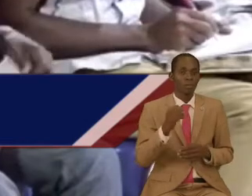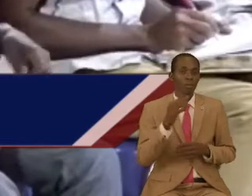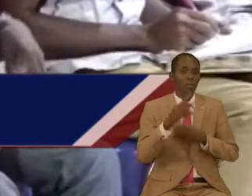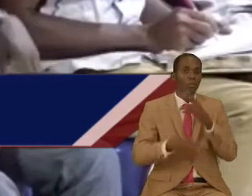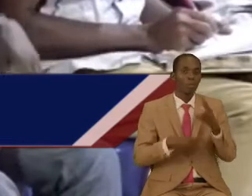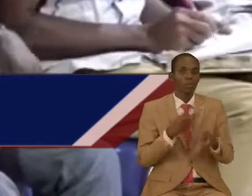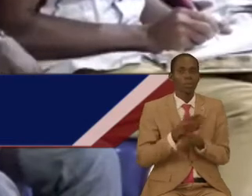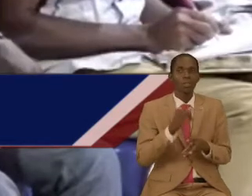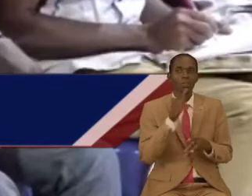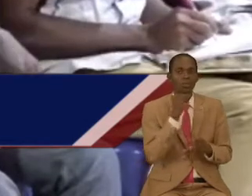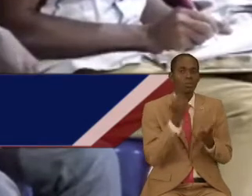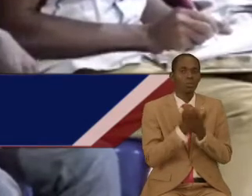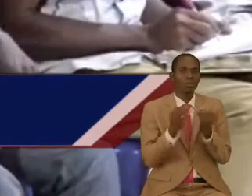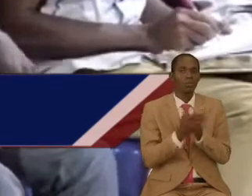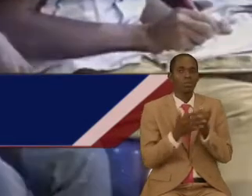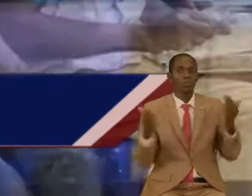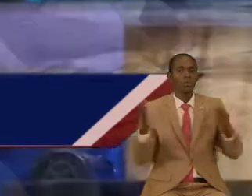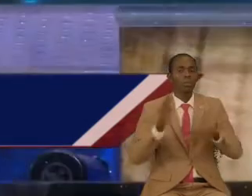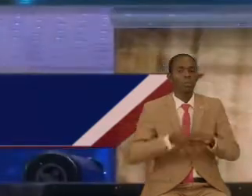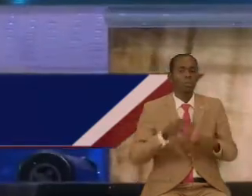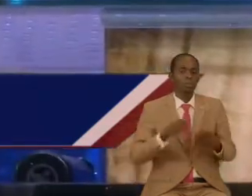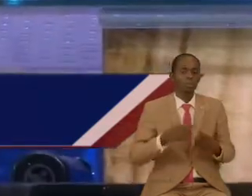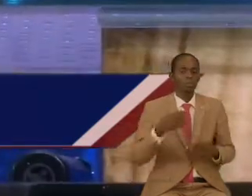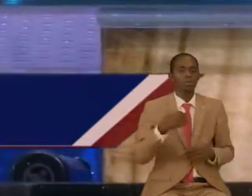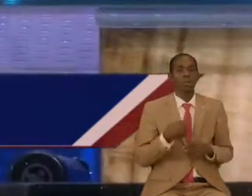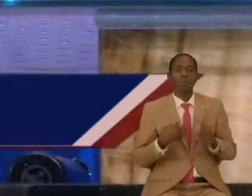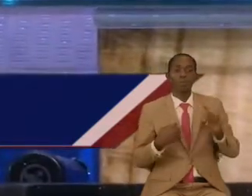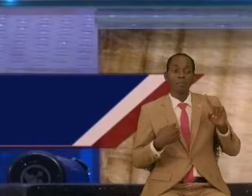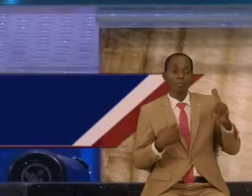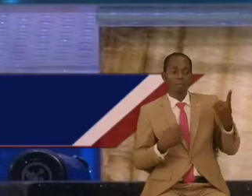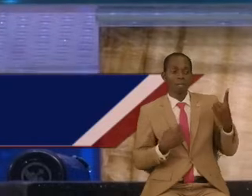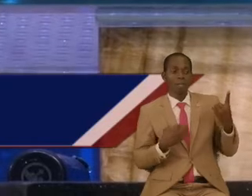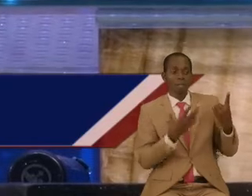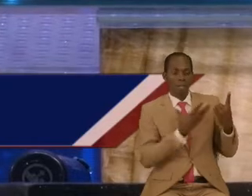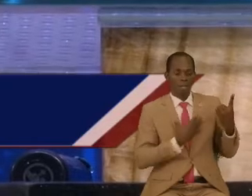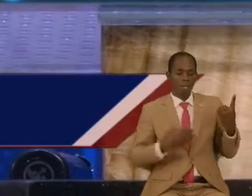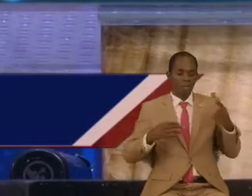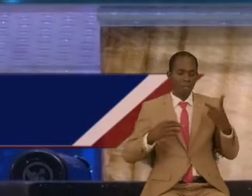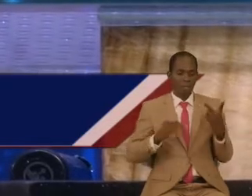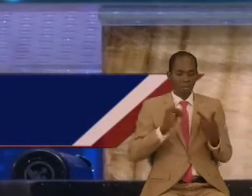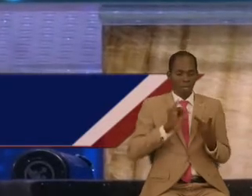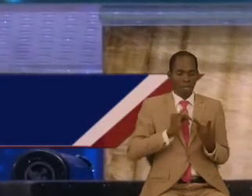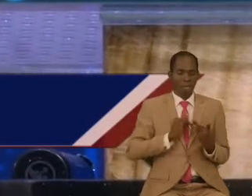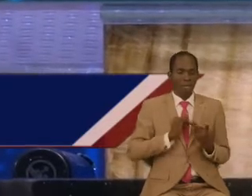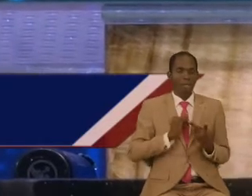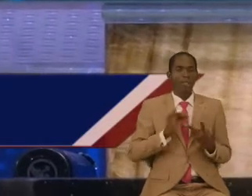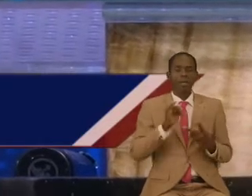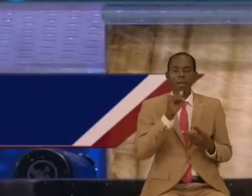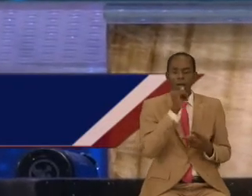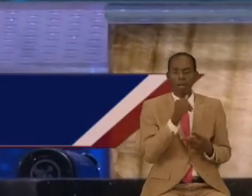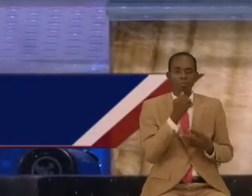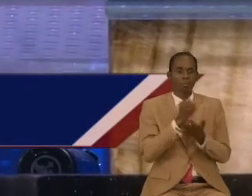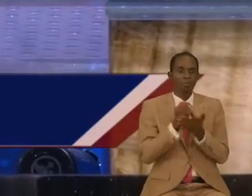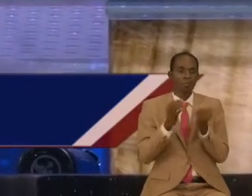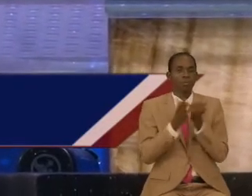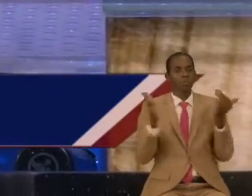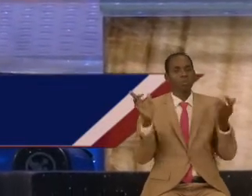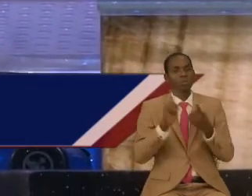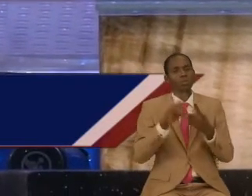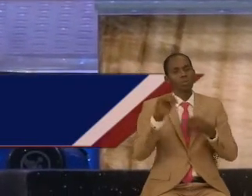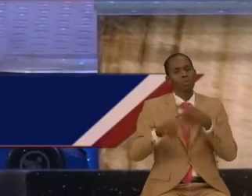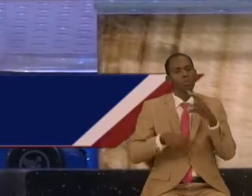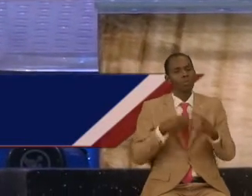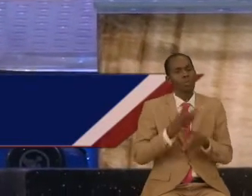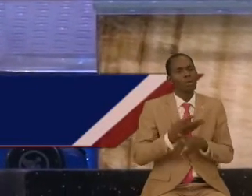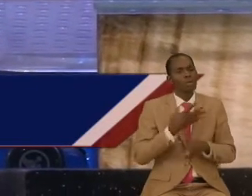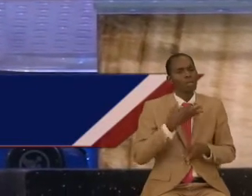is crucified unto me first, and then I am crucified to the world. And there's a